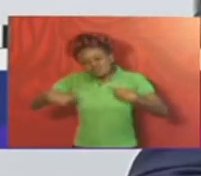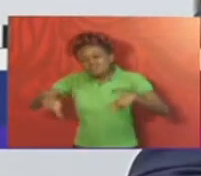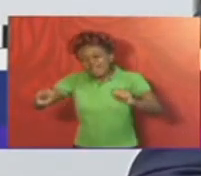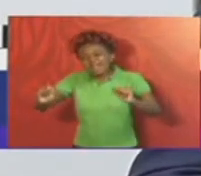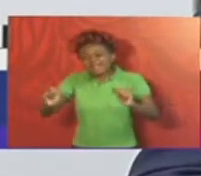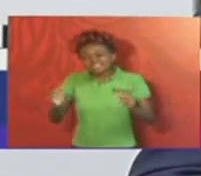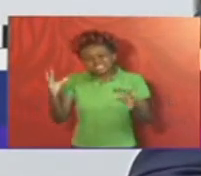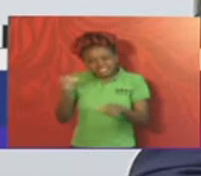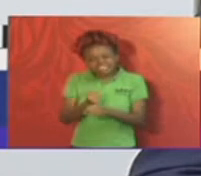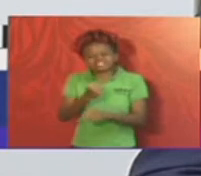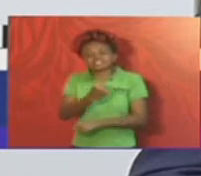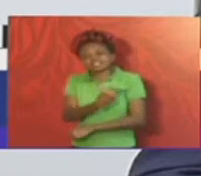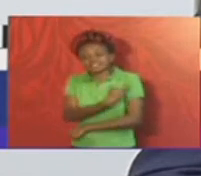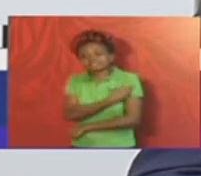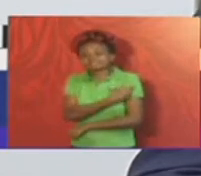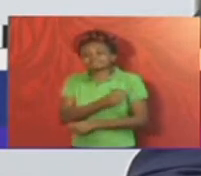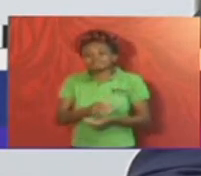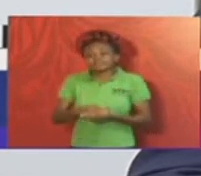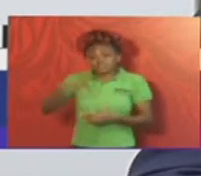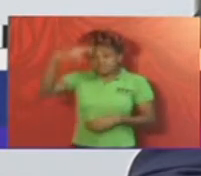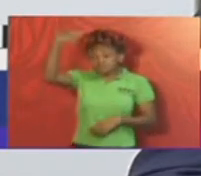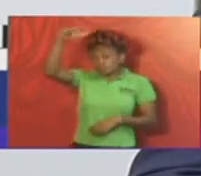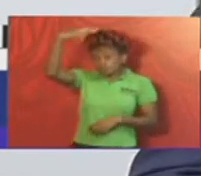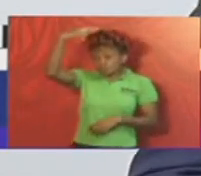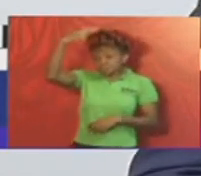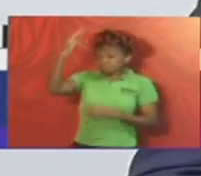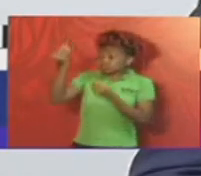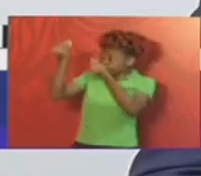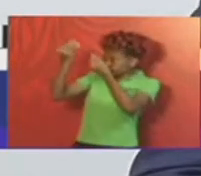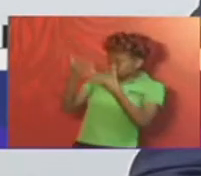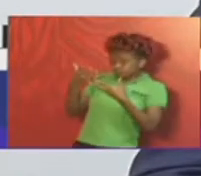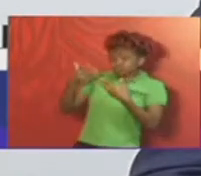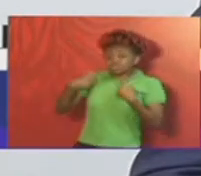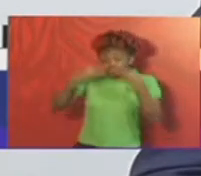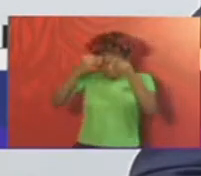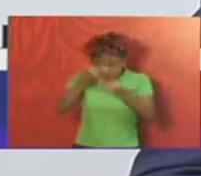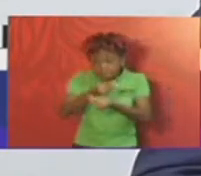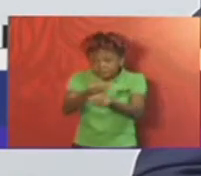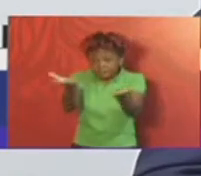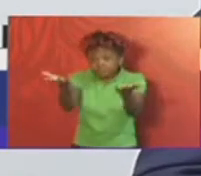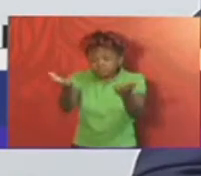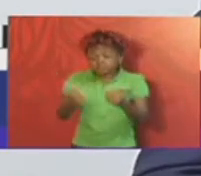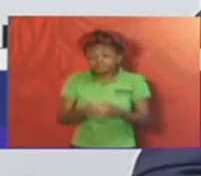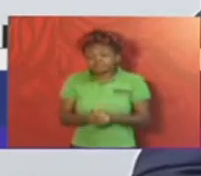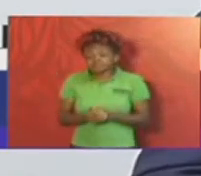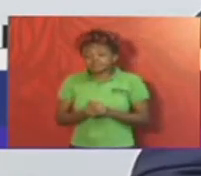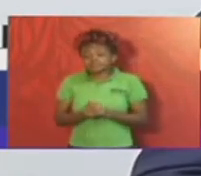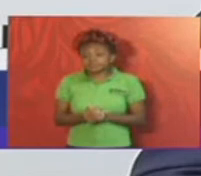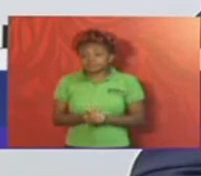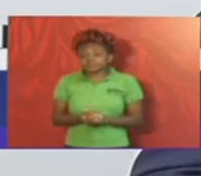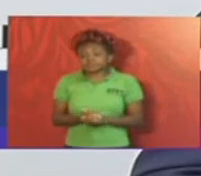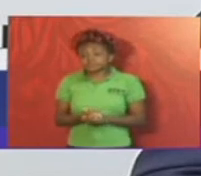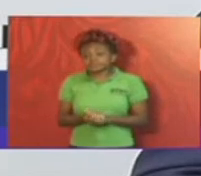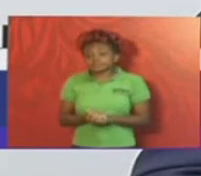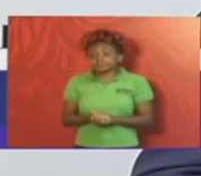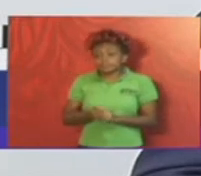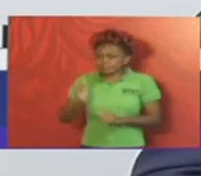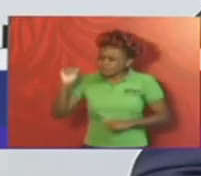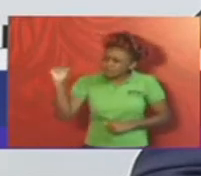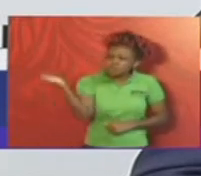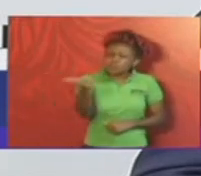authorized by the Honorable Prime Minister to also say that all real estate services will